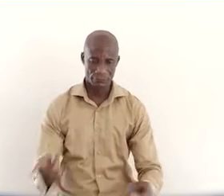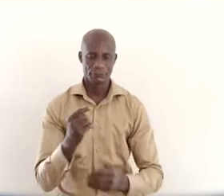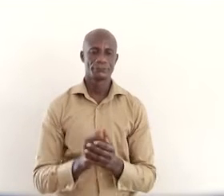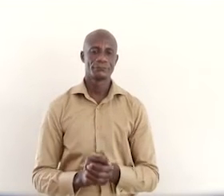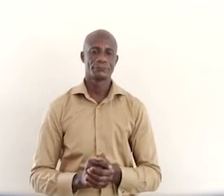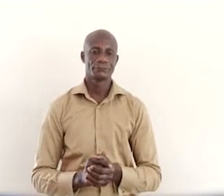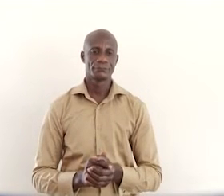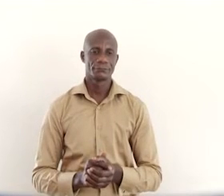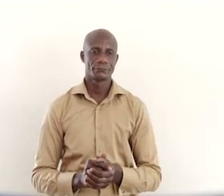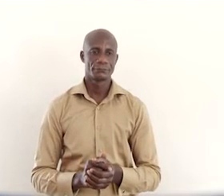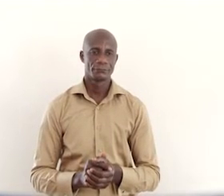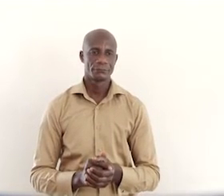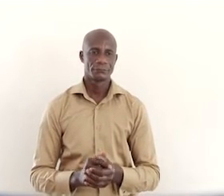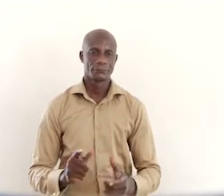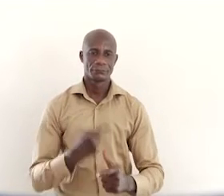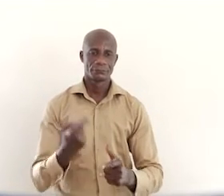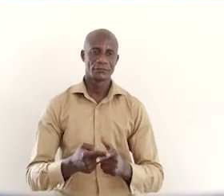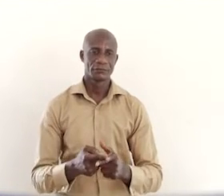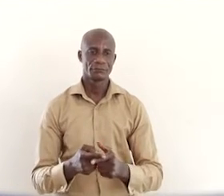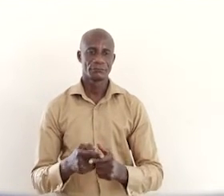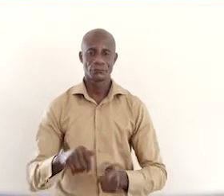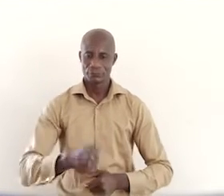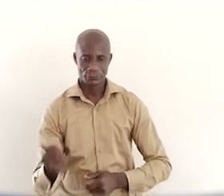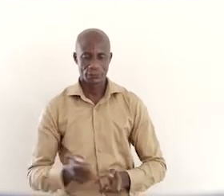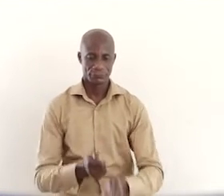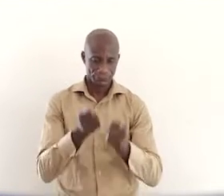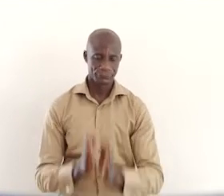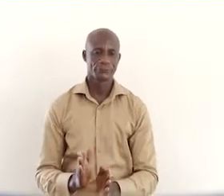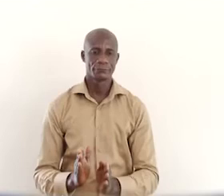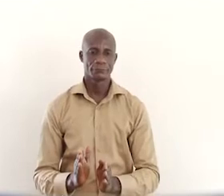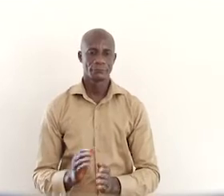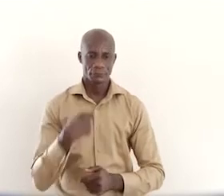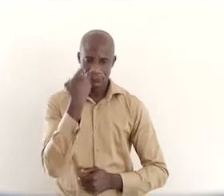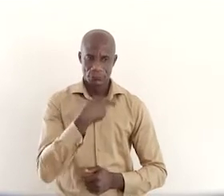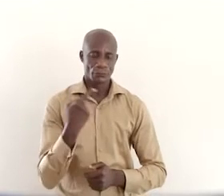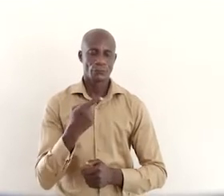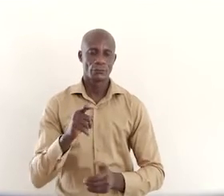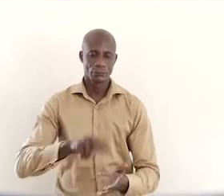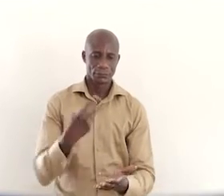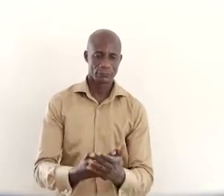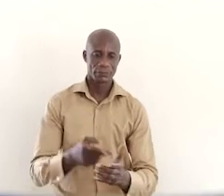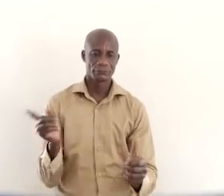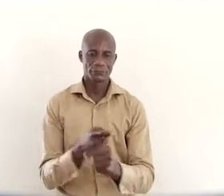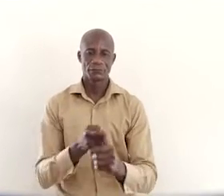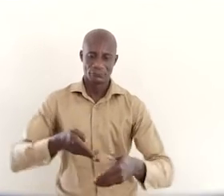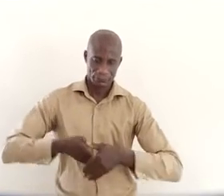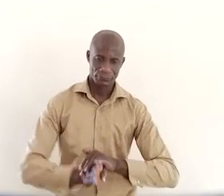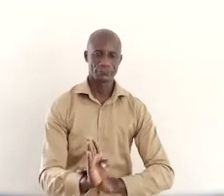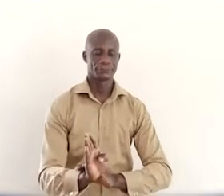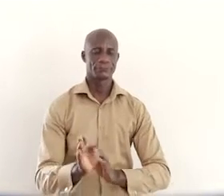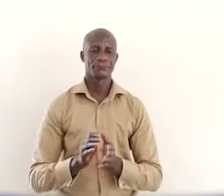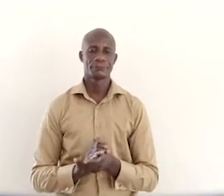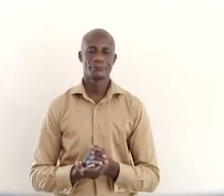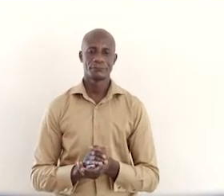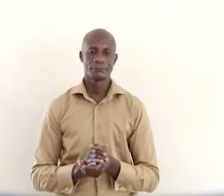by itself. Then the other disciple, who reached the tomb first, also